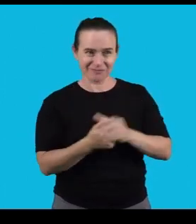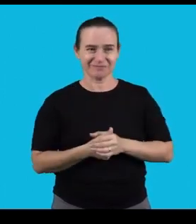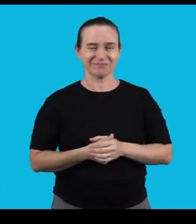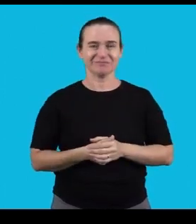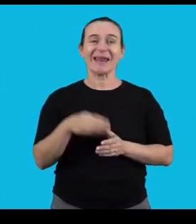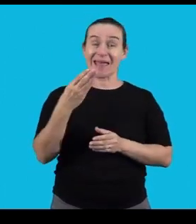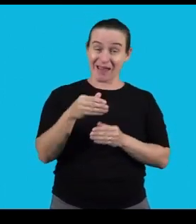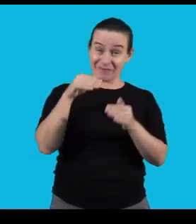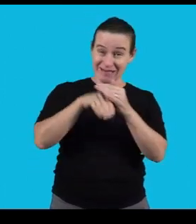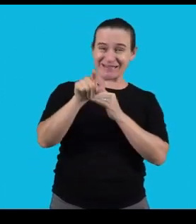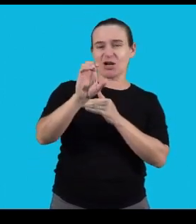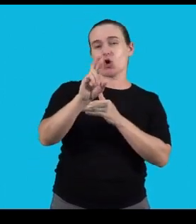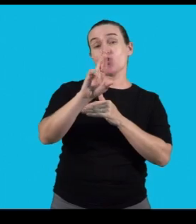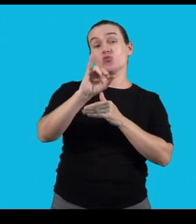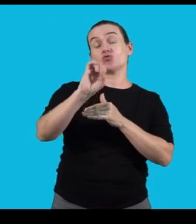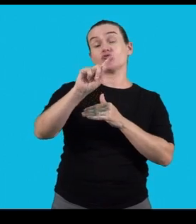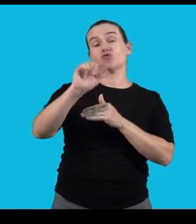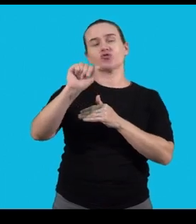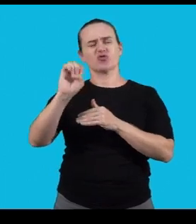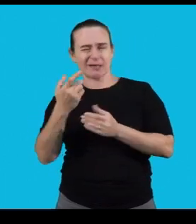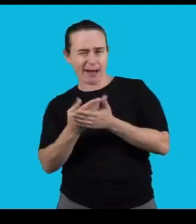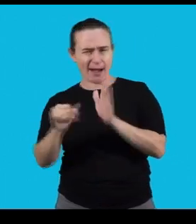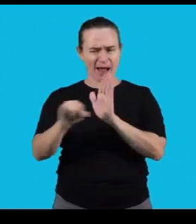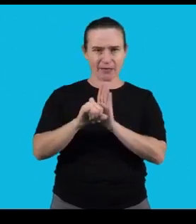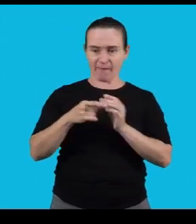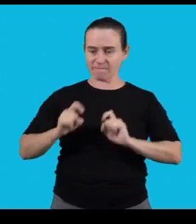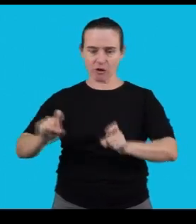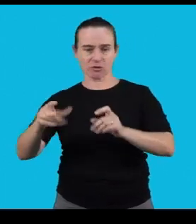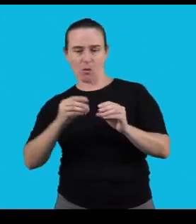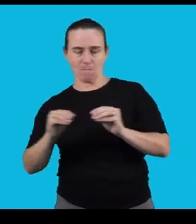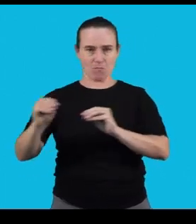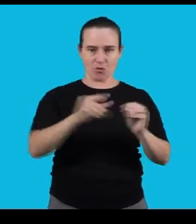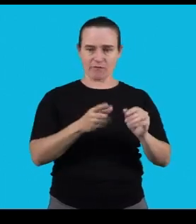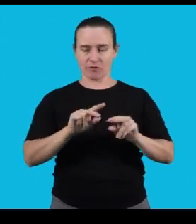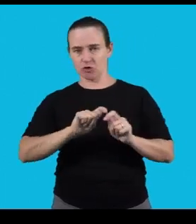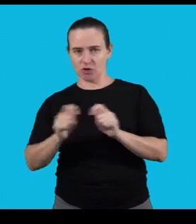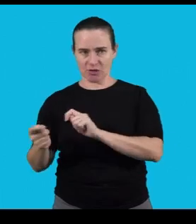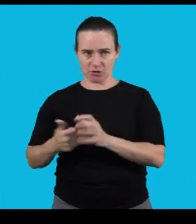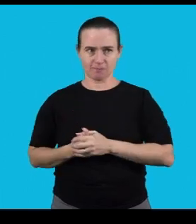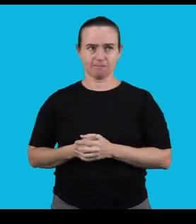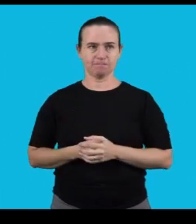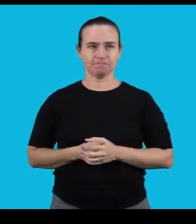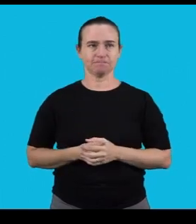3, and they do have cristae which will pick up the change in the speed and movement.